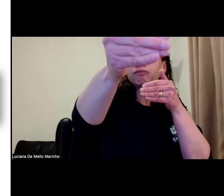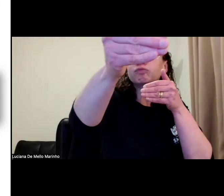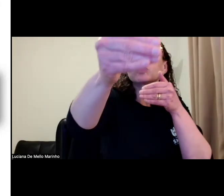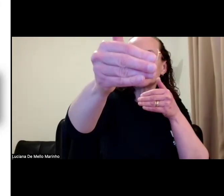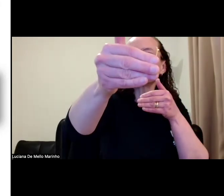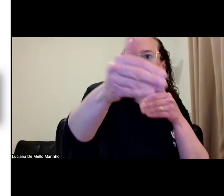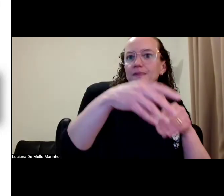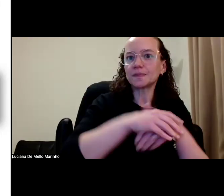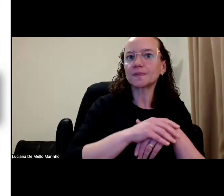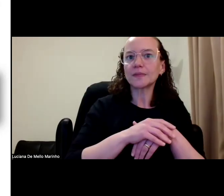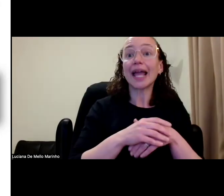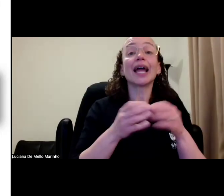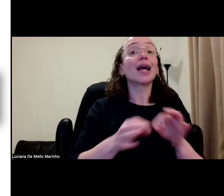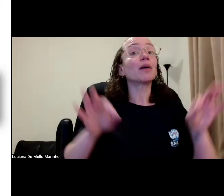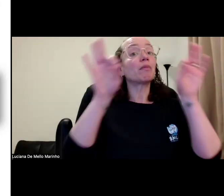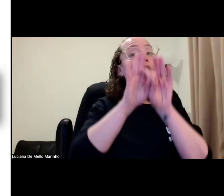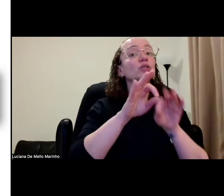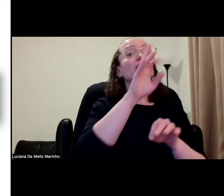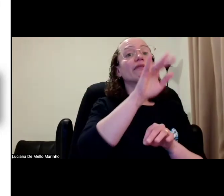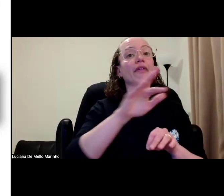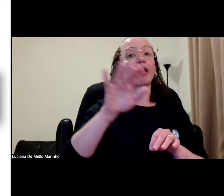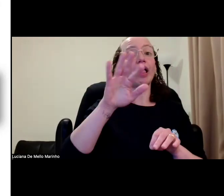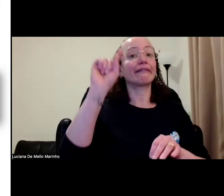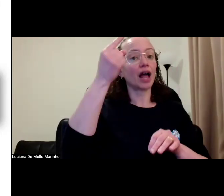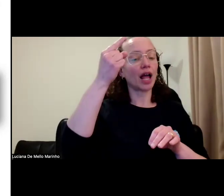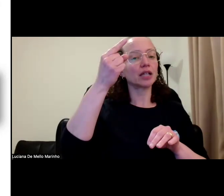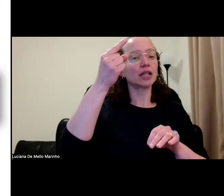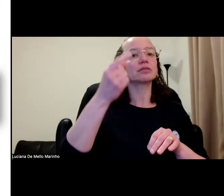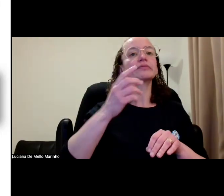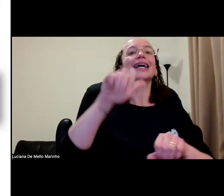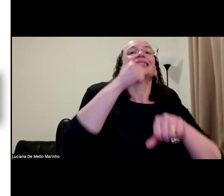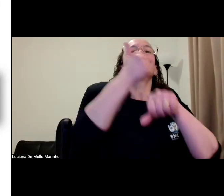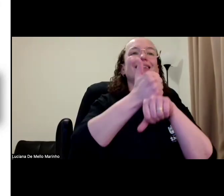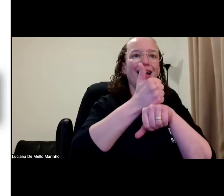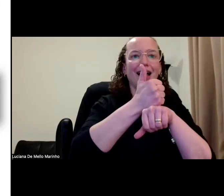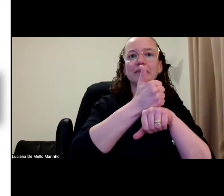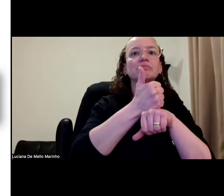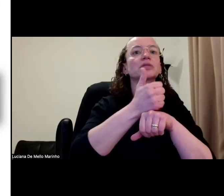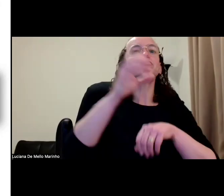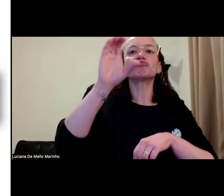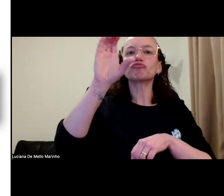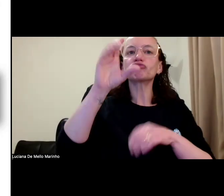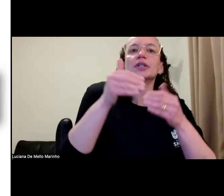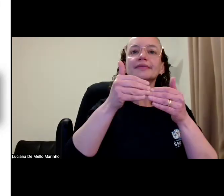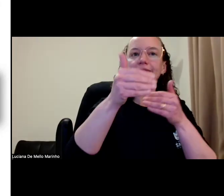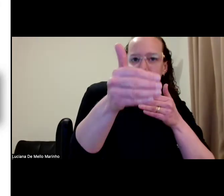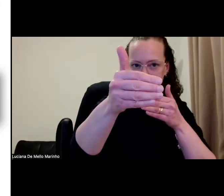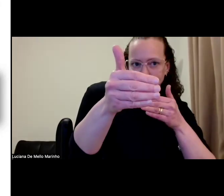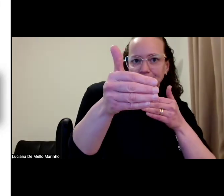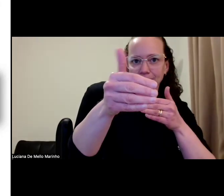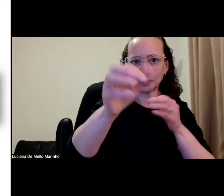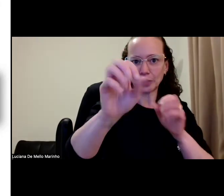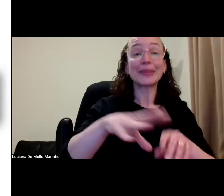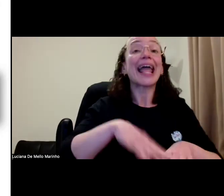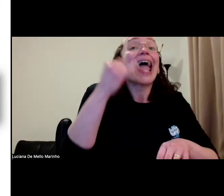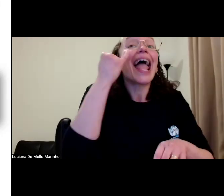sign with a C going forward. The important thing is that you finger spell it first to set it up, and